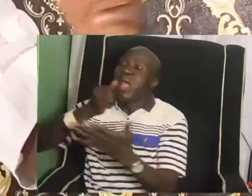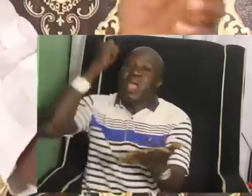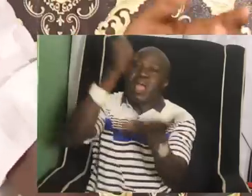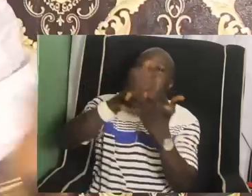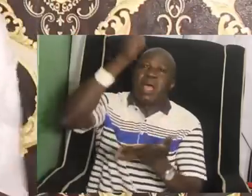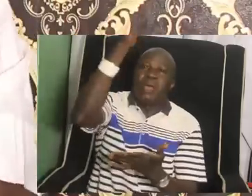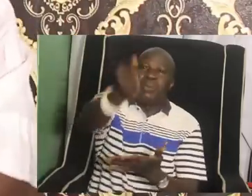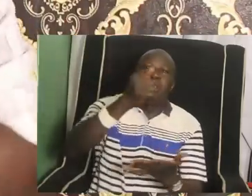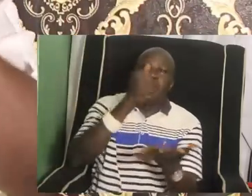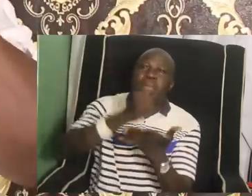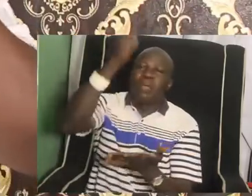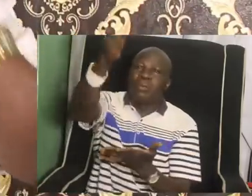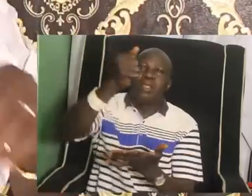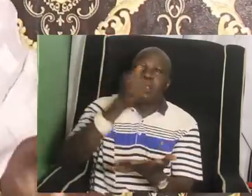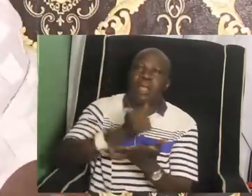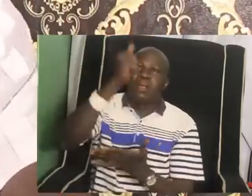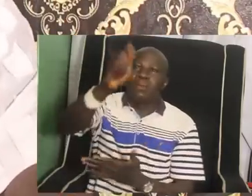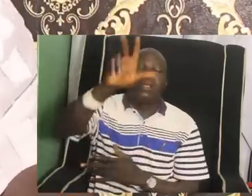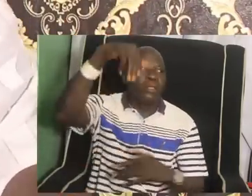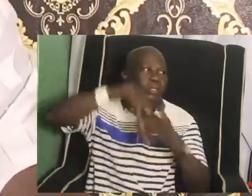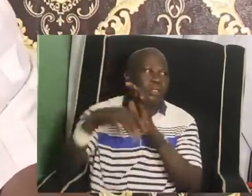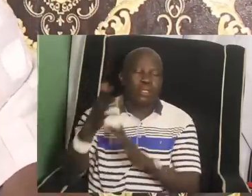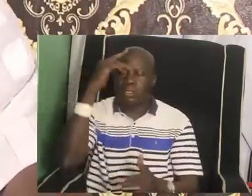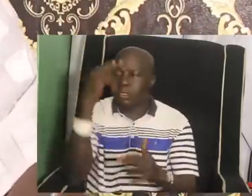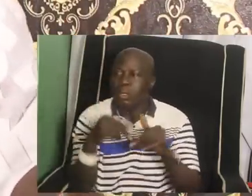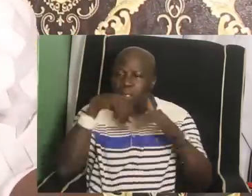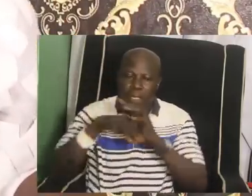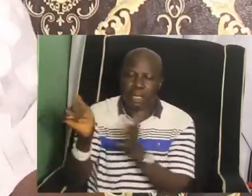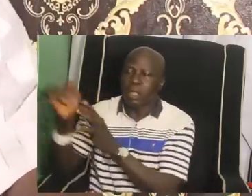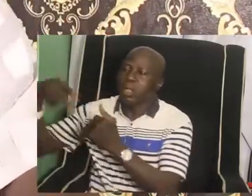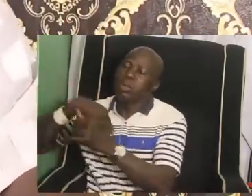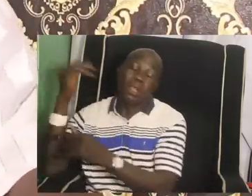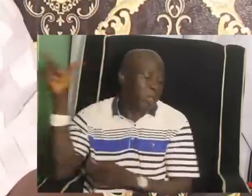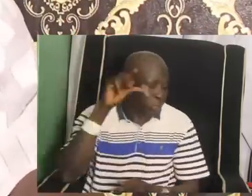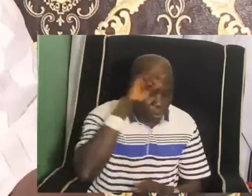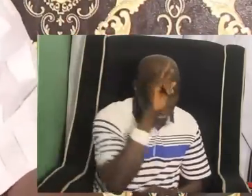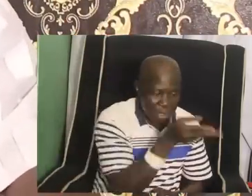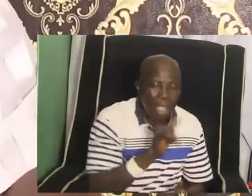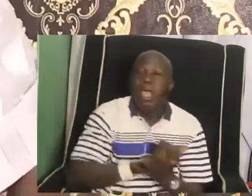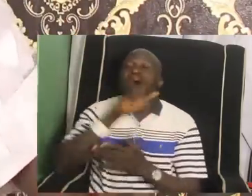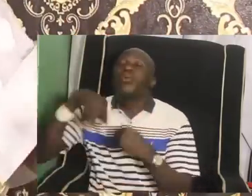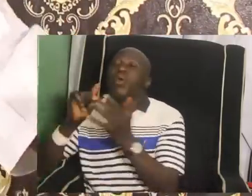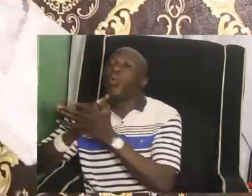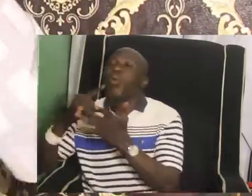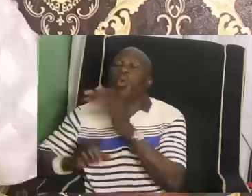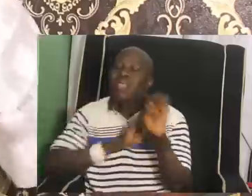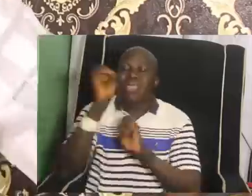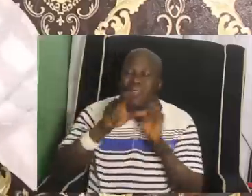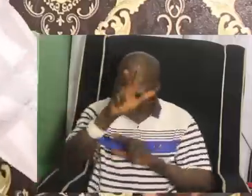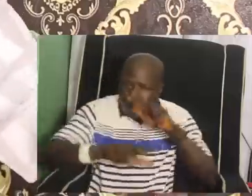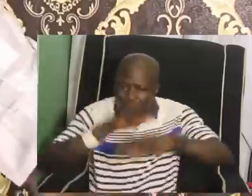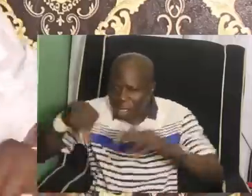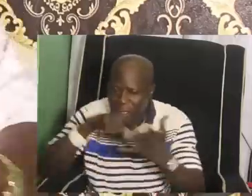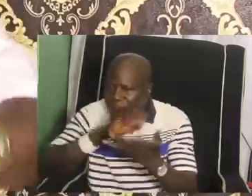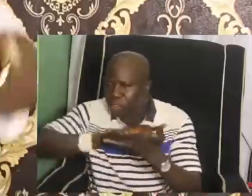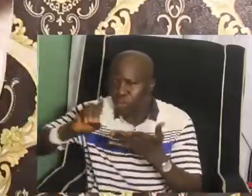a dide amen amen love rise in the name of Jesus listen to me son gbogbo bi o ba ri lo losun wherever